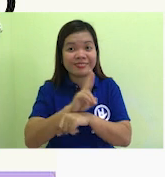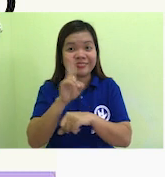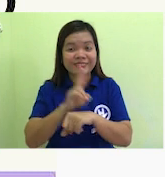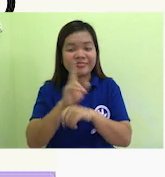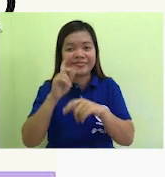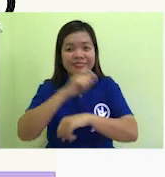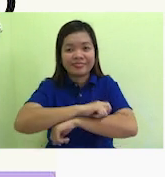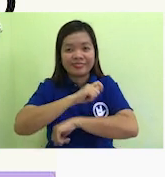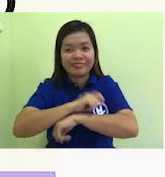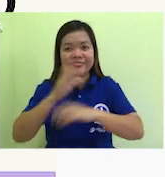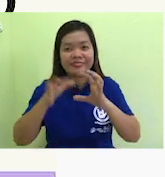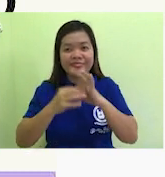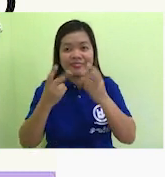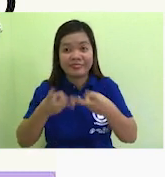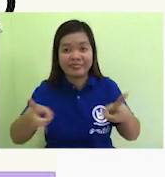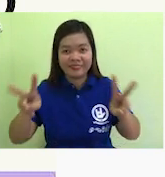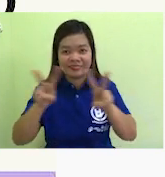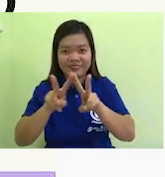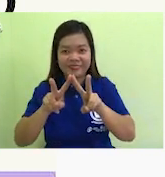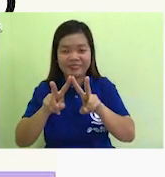by using the table of values,